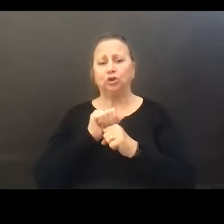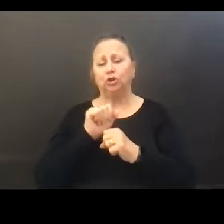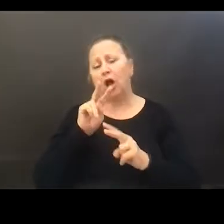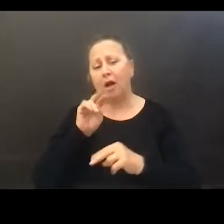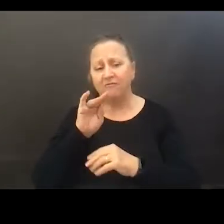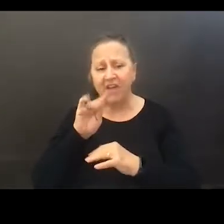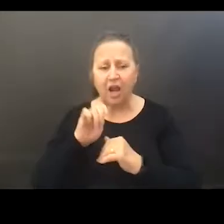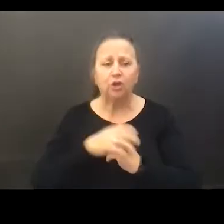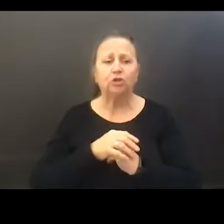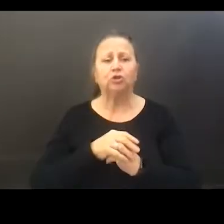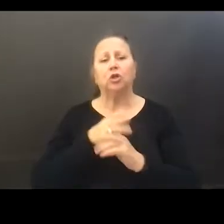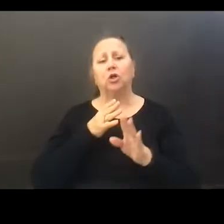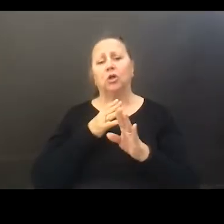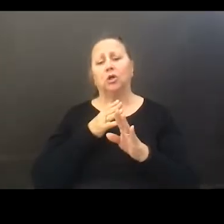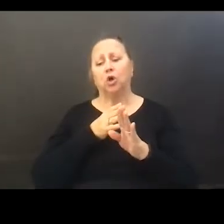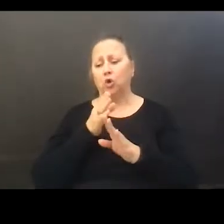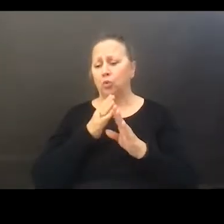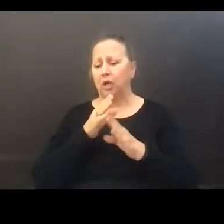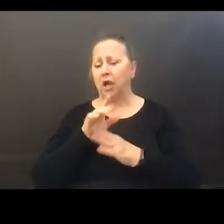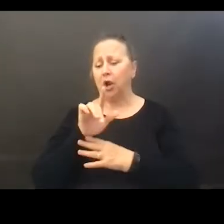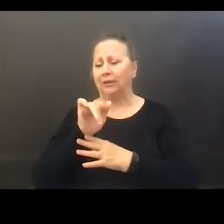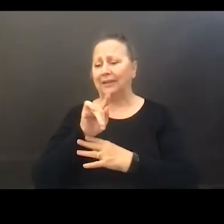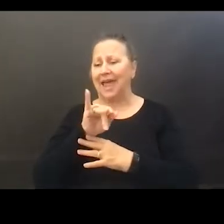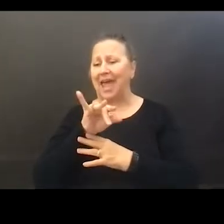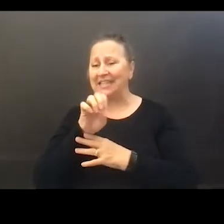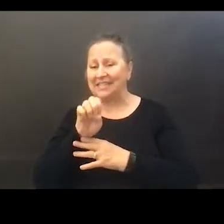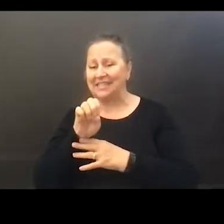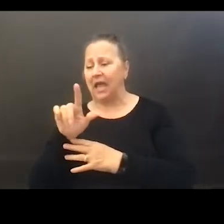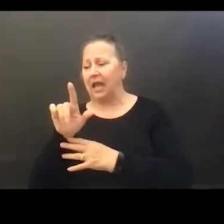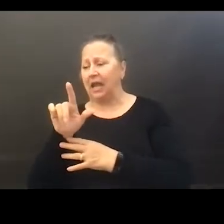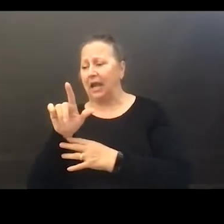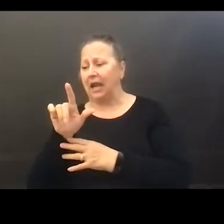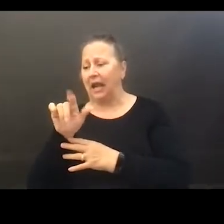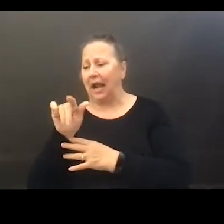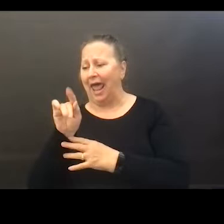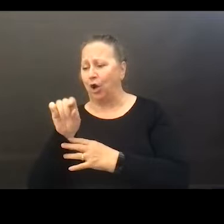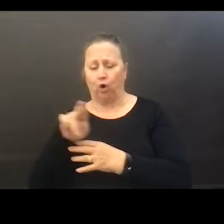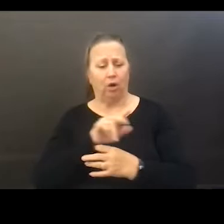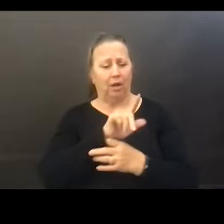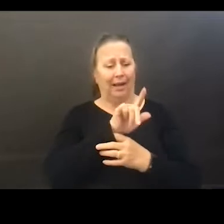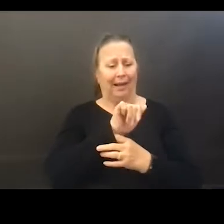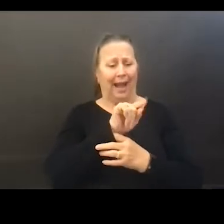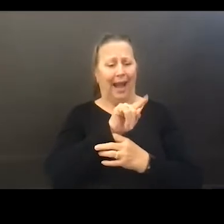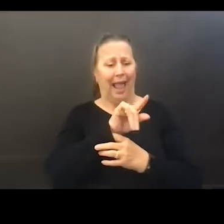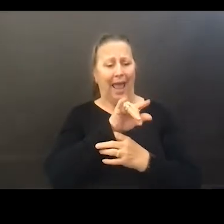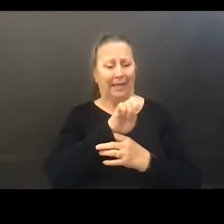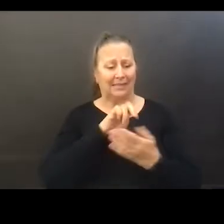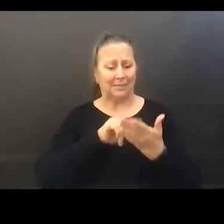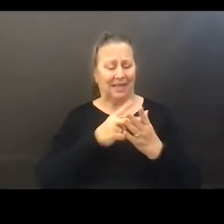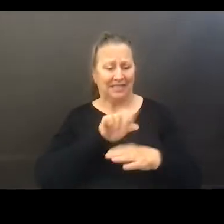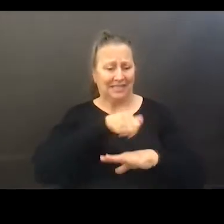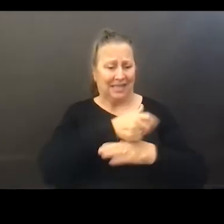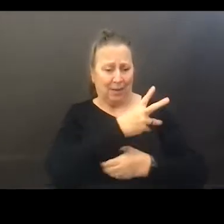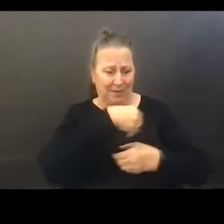about career lattices versus career ladders. A lattice is where the system is set up internally in a company where people